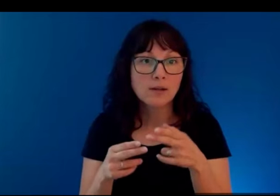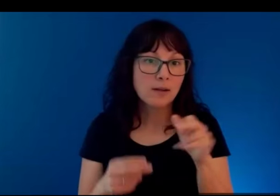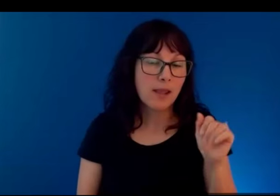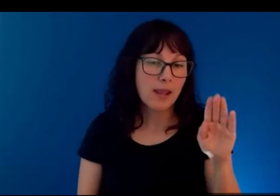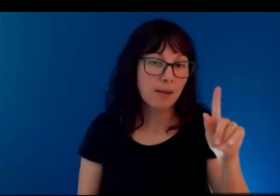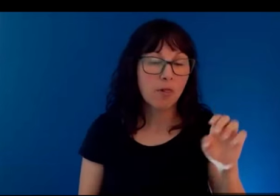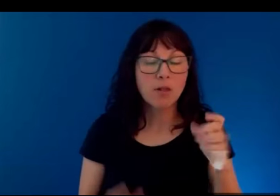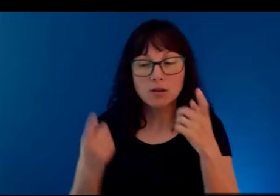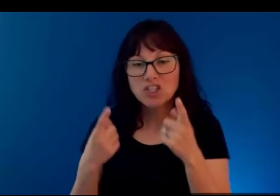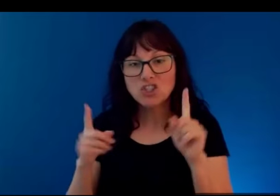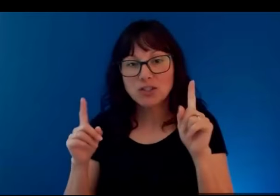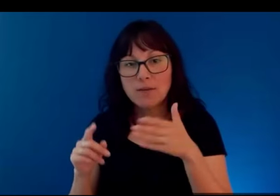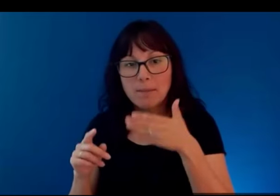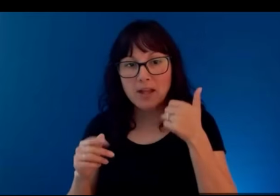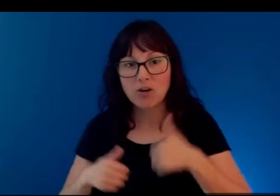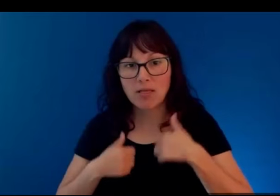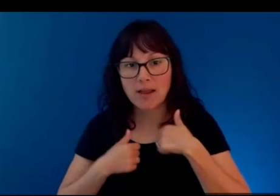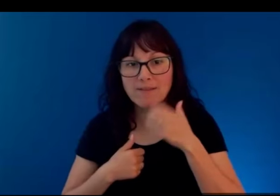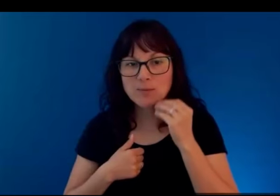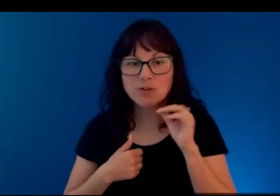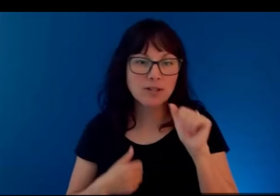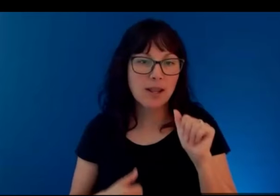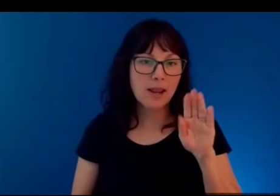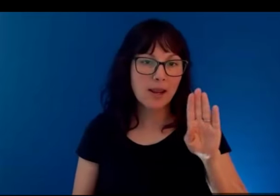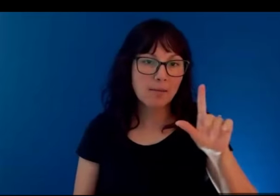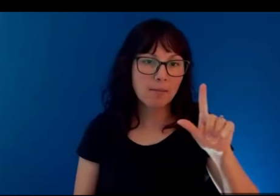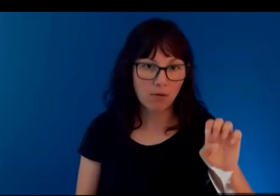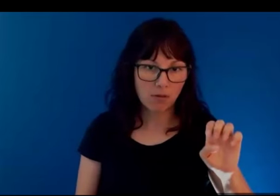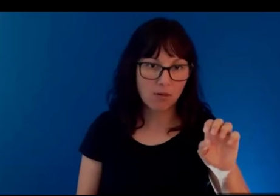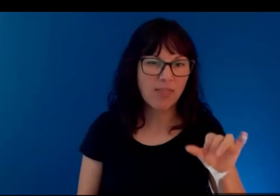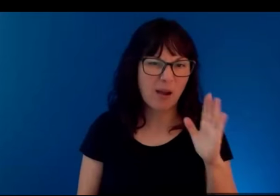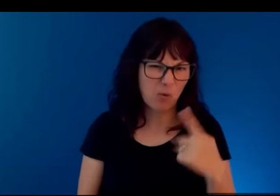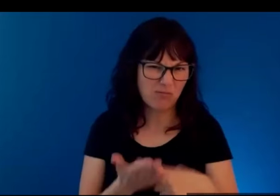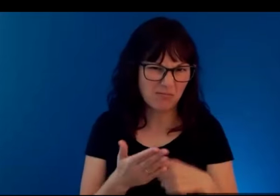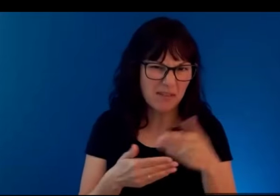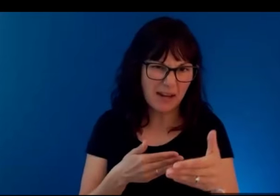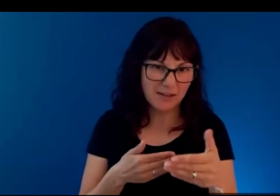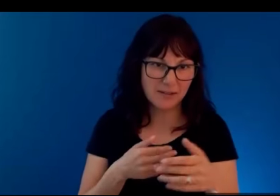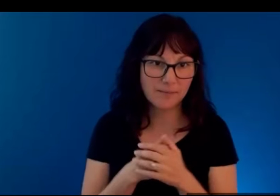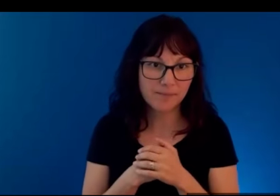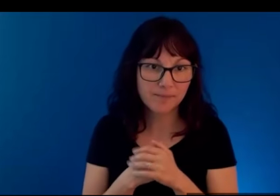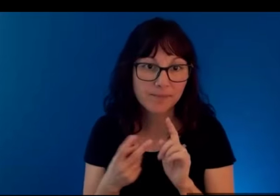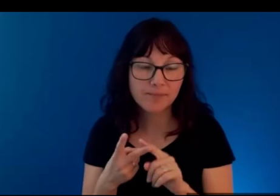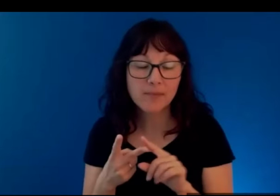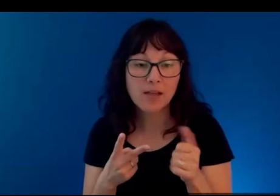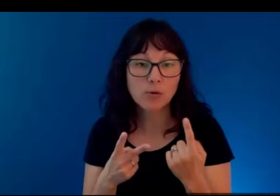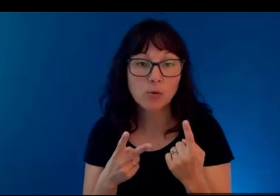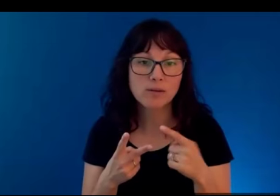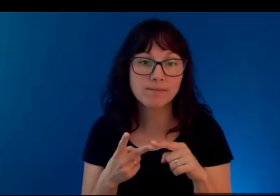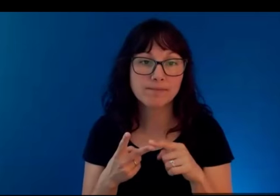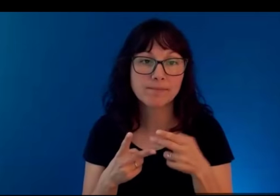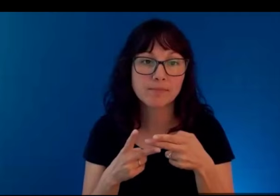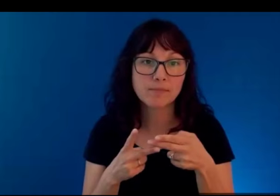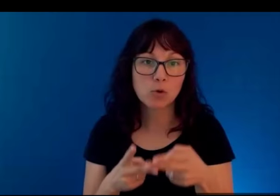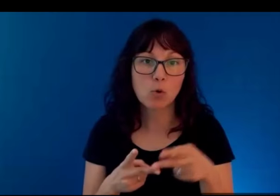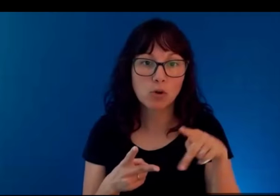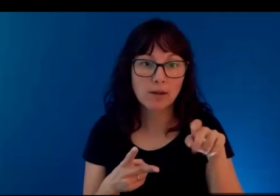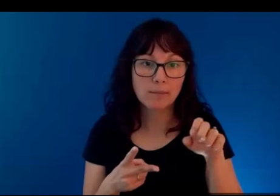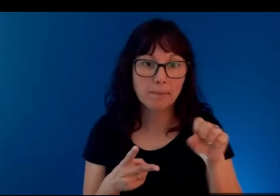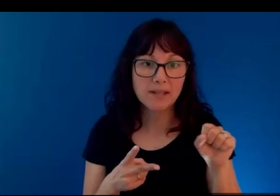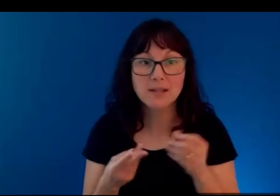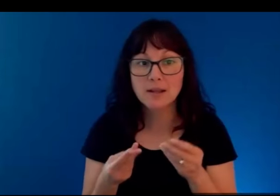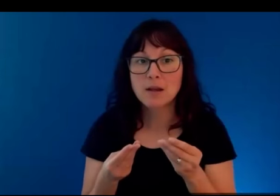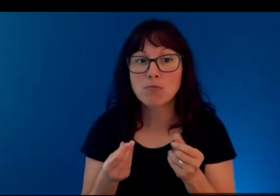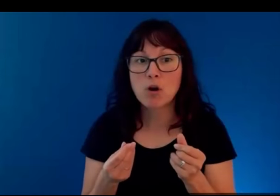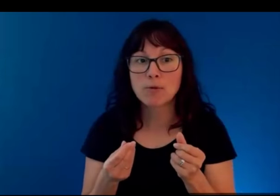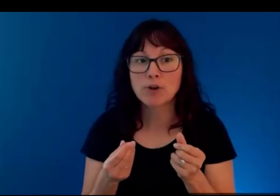Better Life Experience or ABLE account, and I'll talk about that next. And the other is a program called